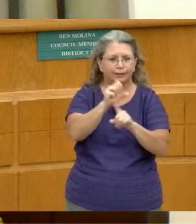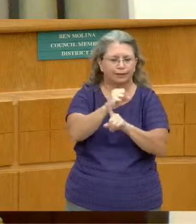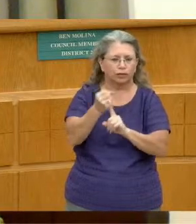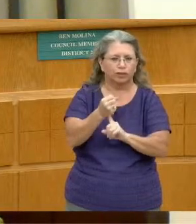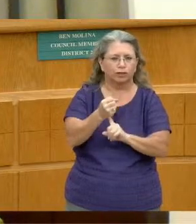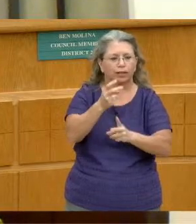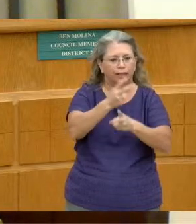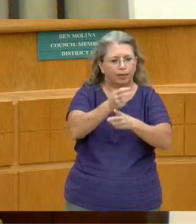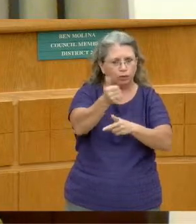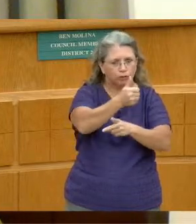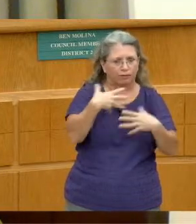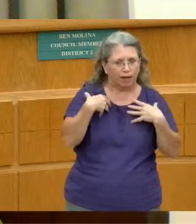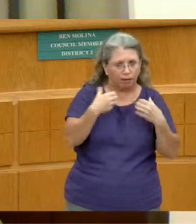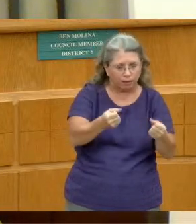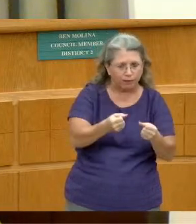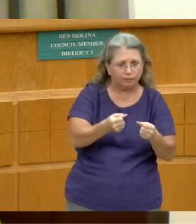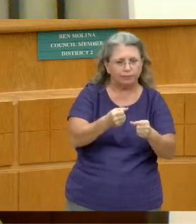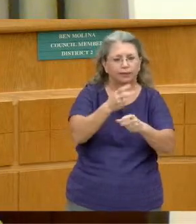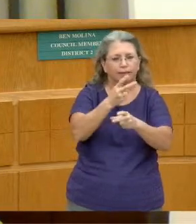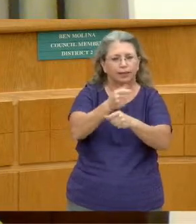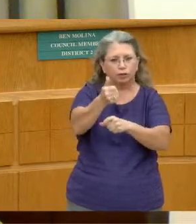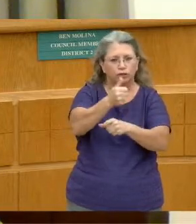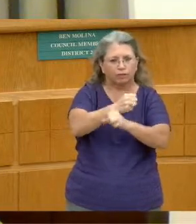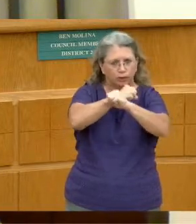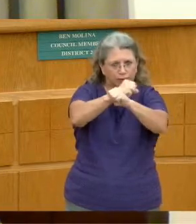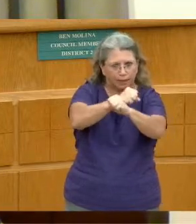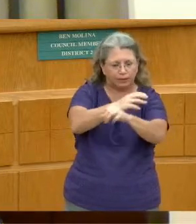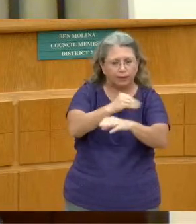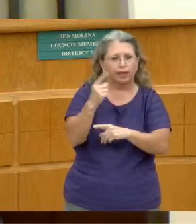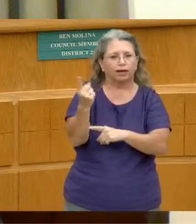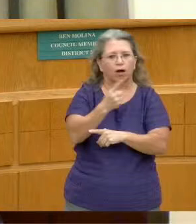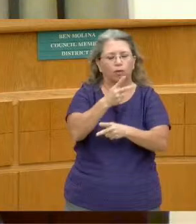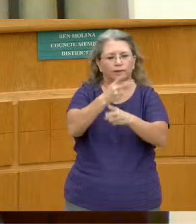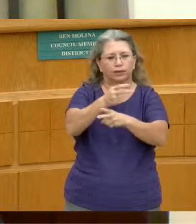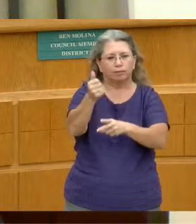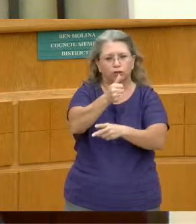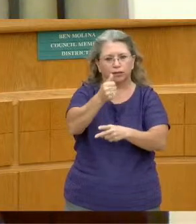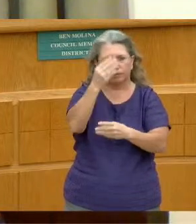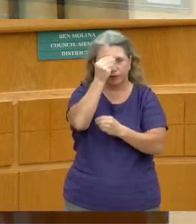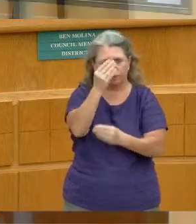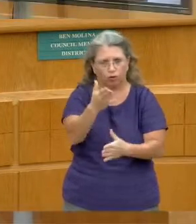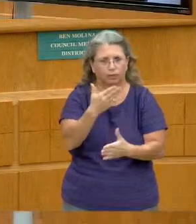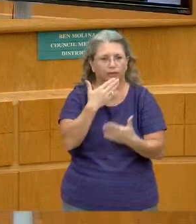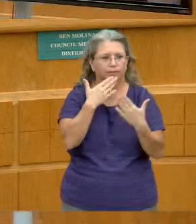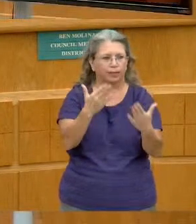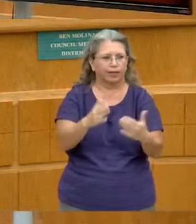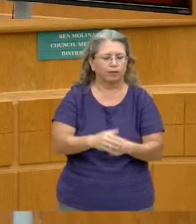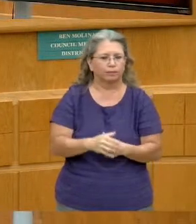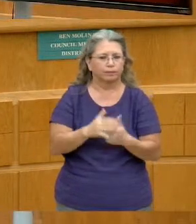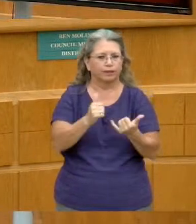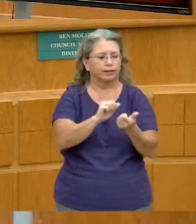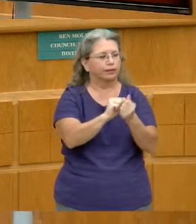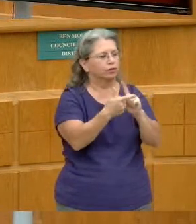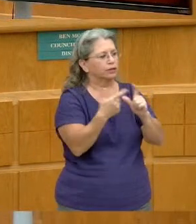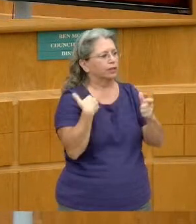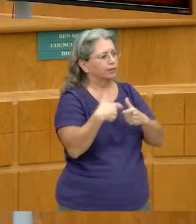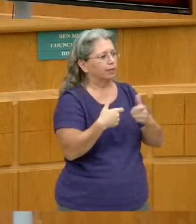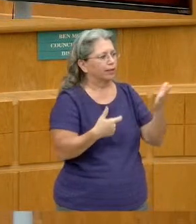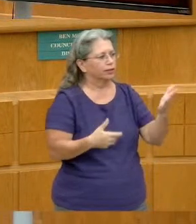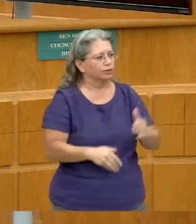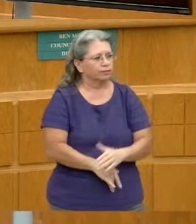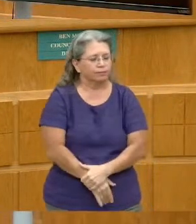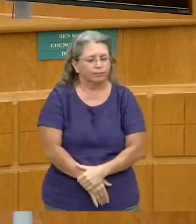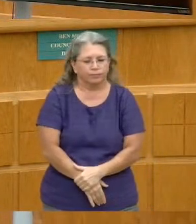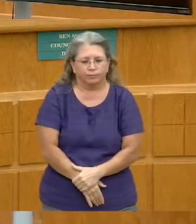stay protected, and as always, stay informed. Thank you. En resumen, los casos por el